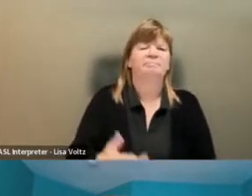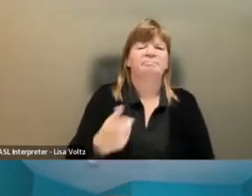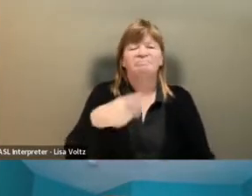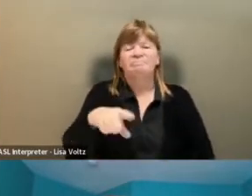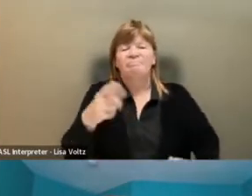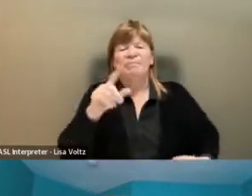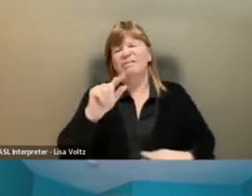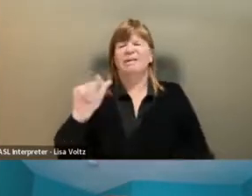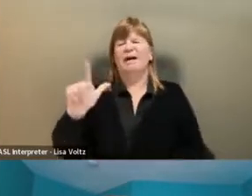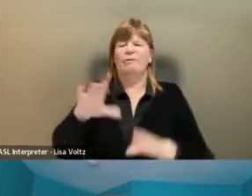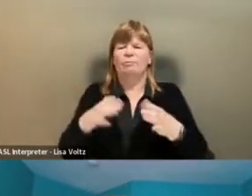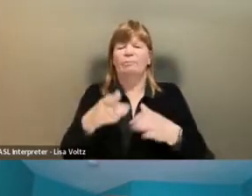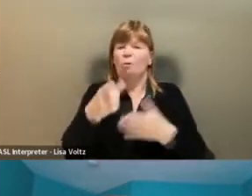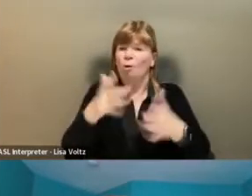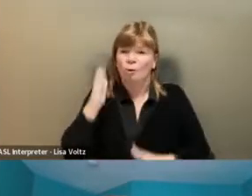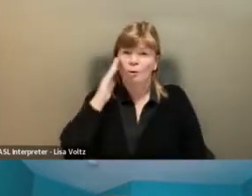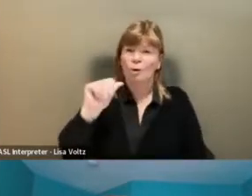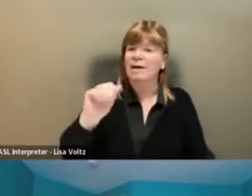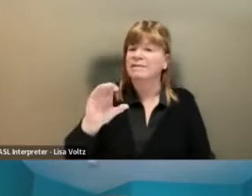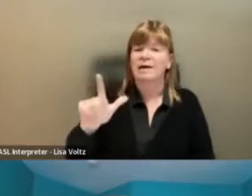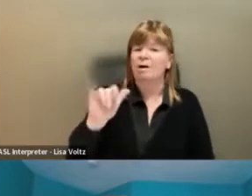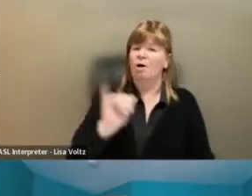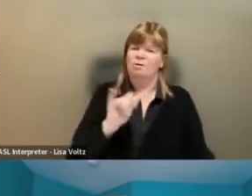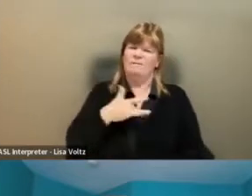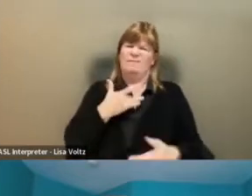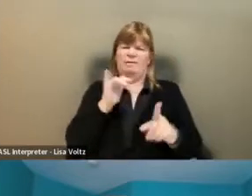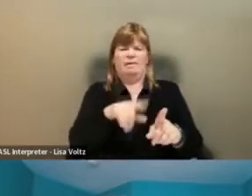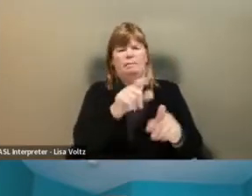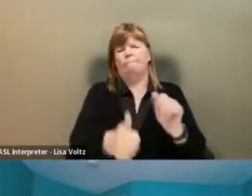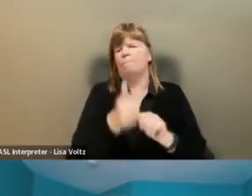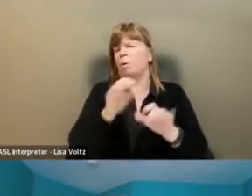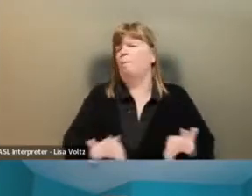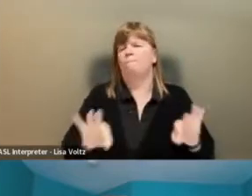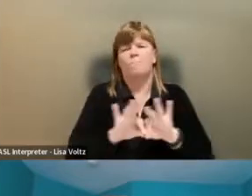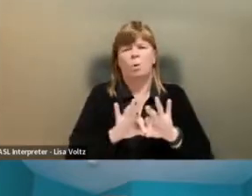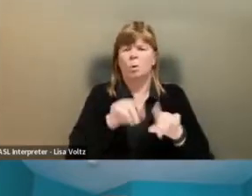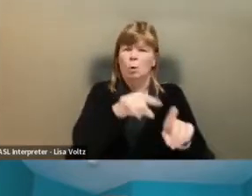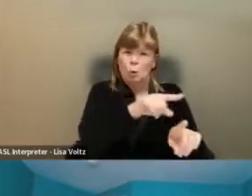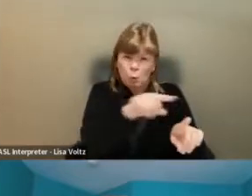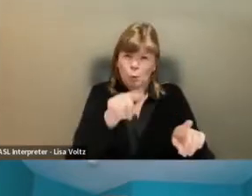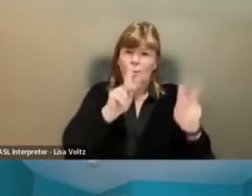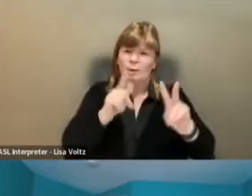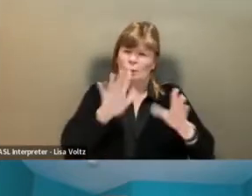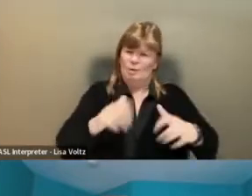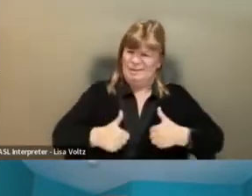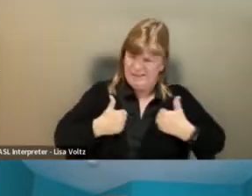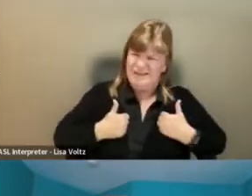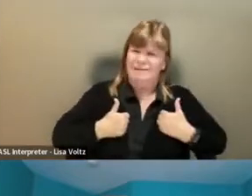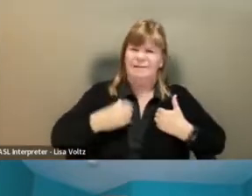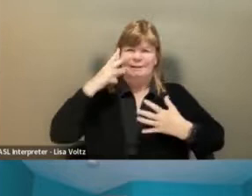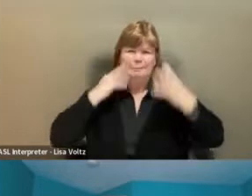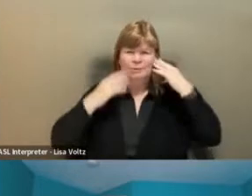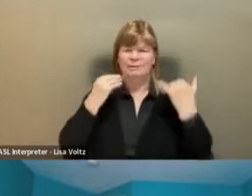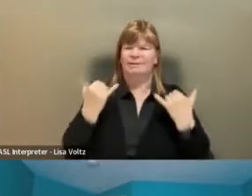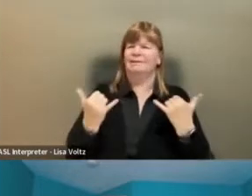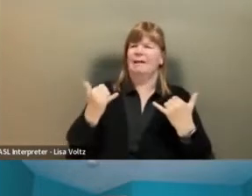heard, ACL also believes that this is the most important voice, the individuals that are living with brain injury today,